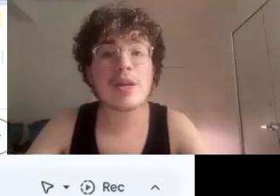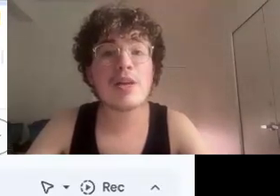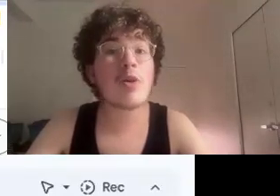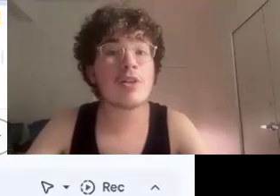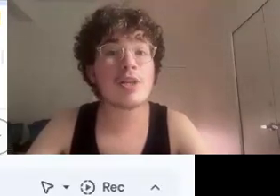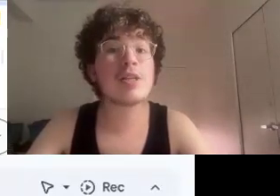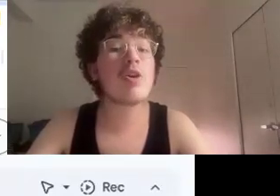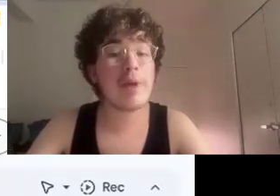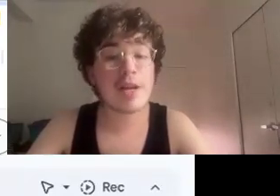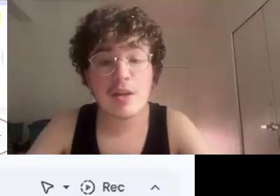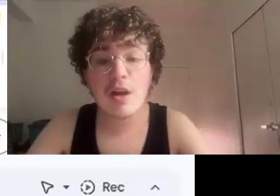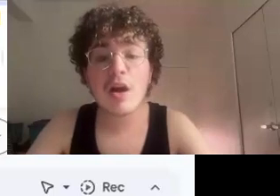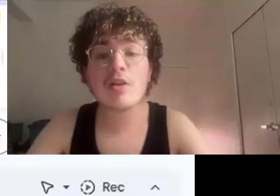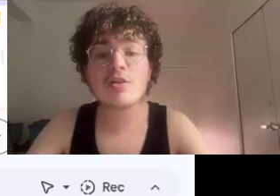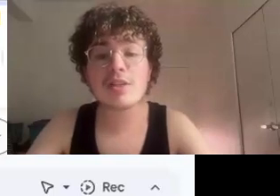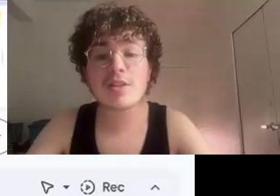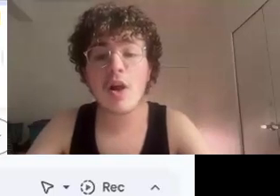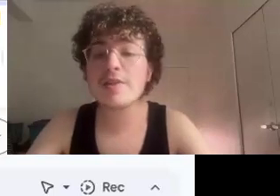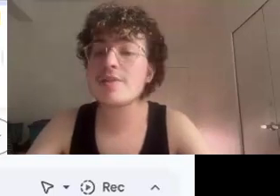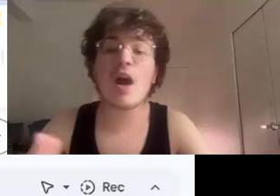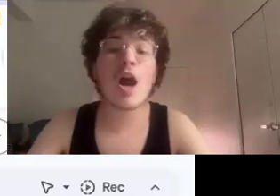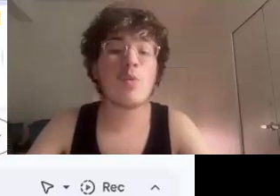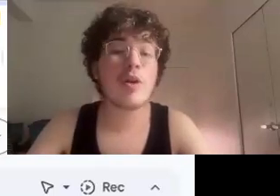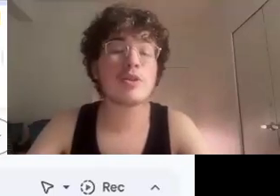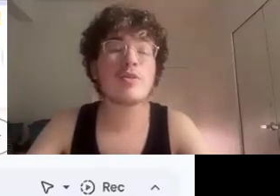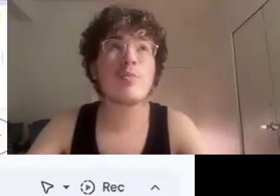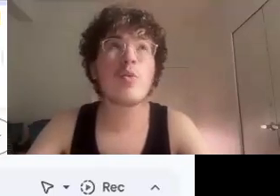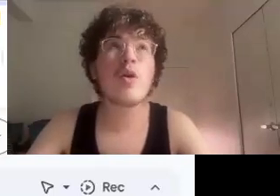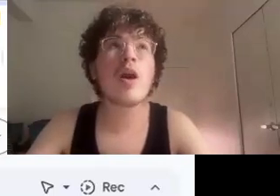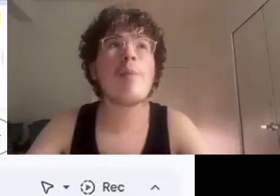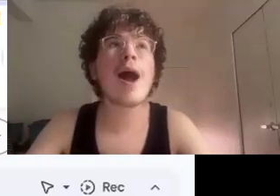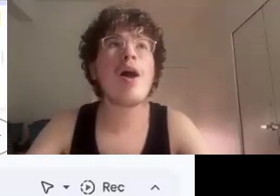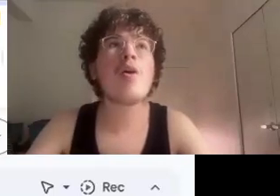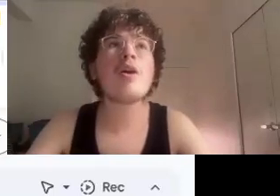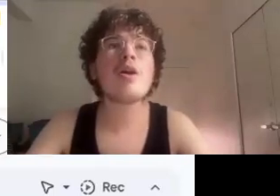I'm going to try this one more time. I'm having a problem with it.